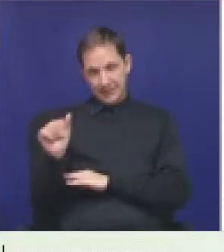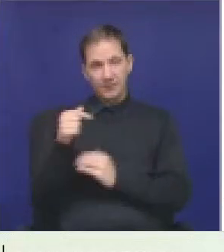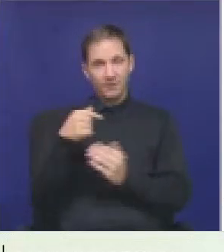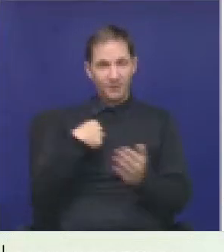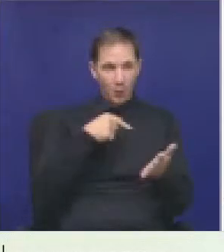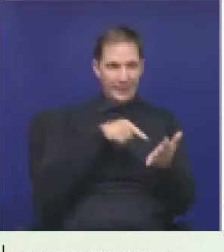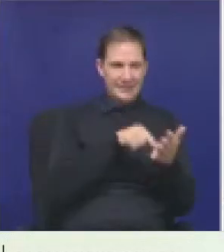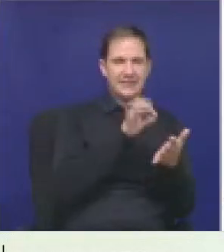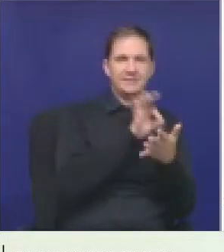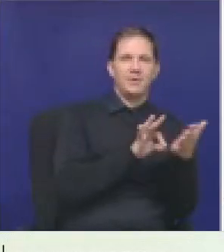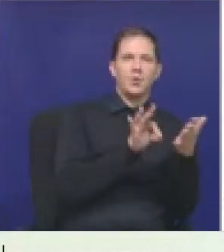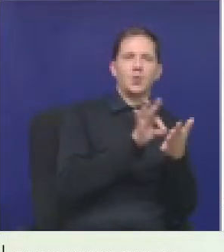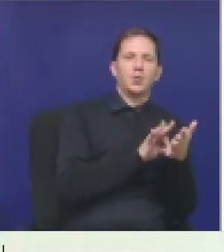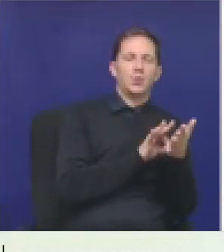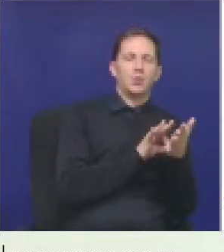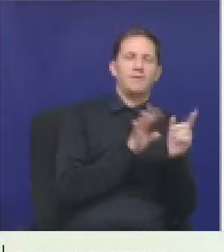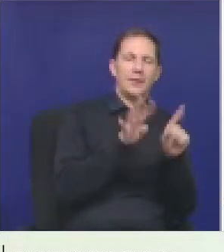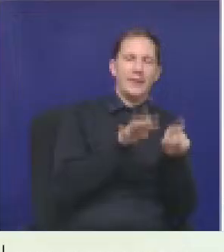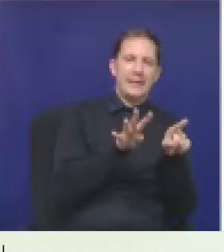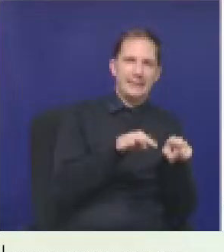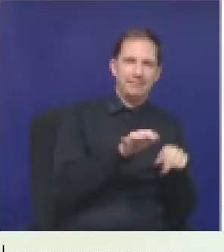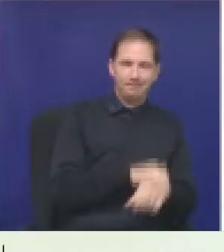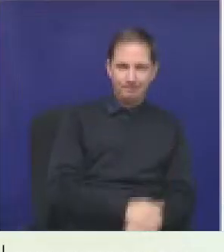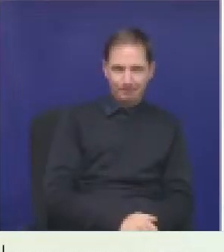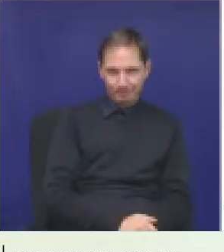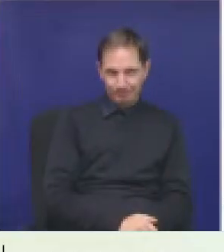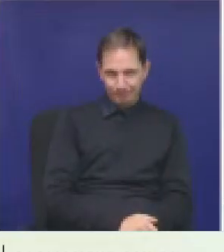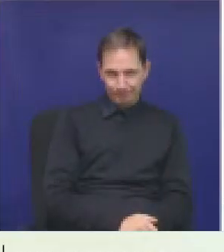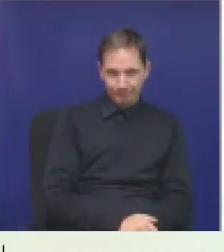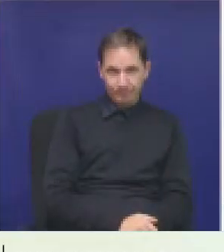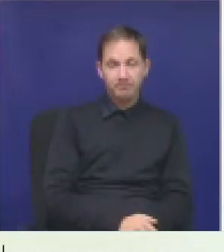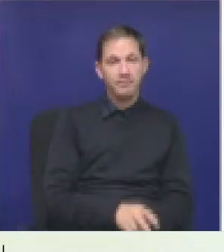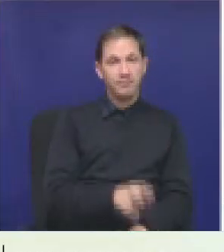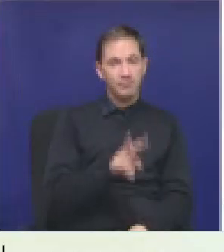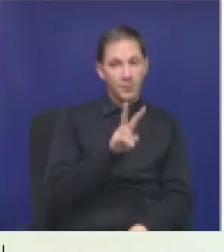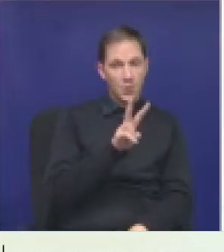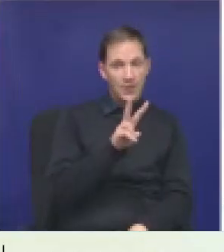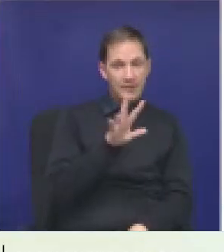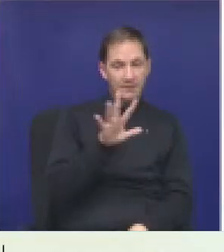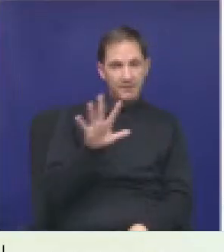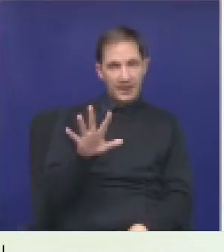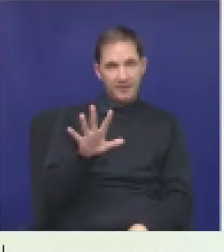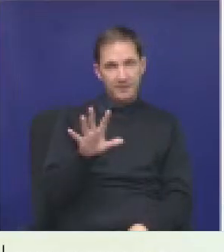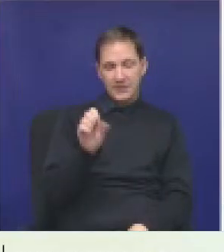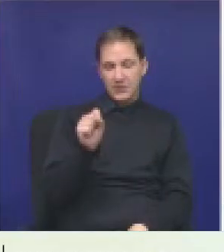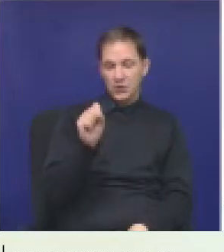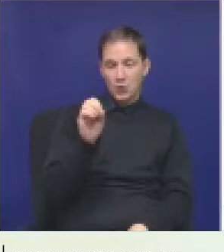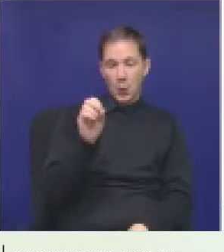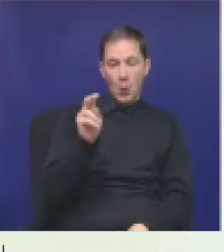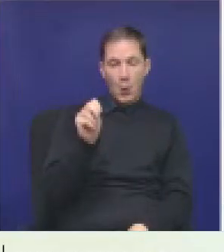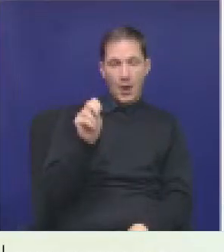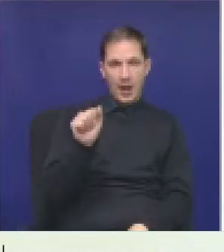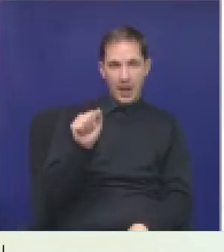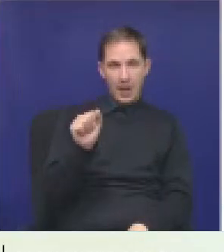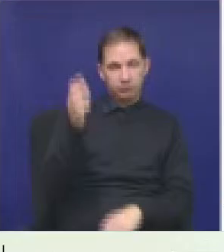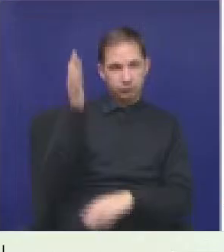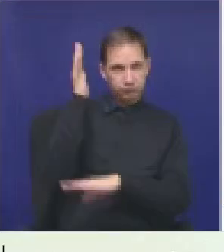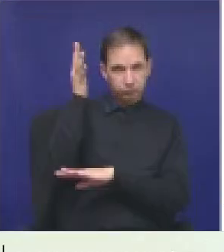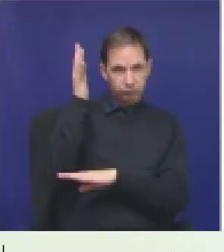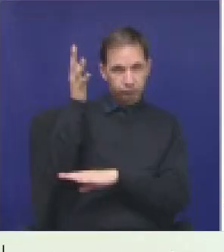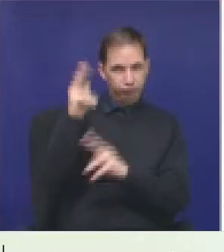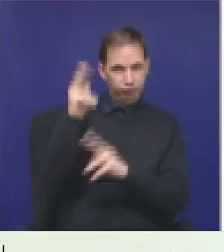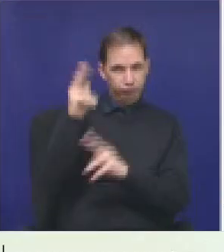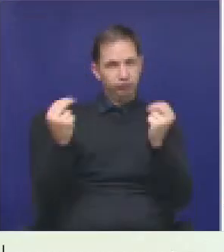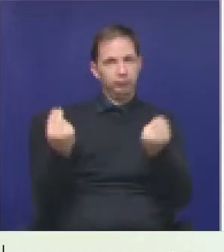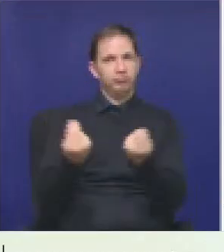14 Stats SA. Honorable members, the 2025 State of the Nation Address reiterated our country's